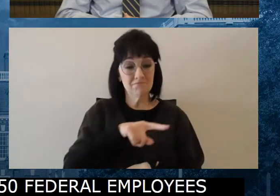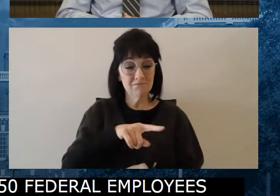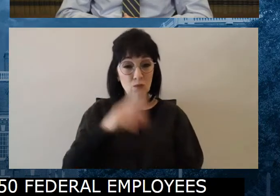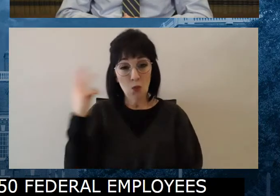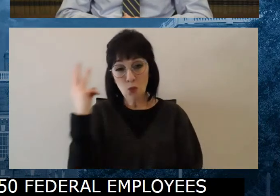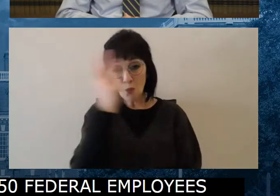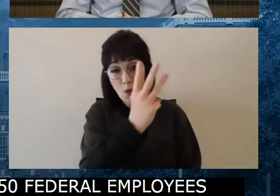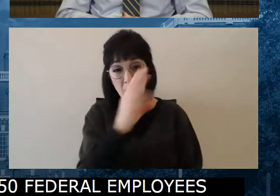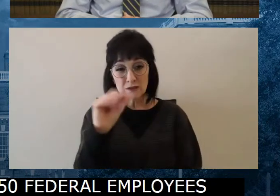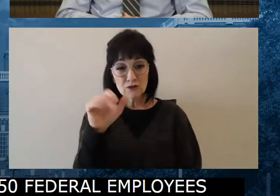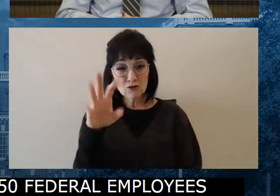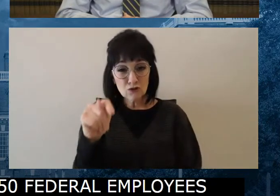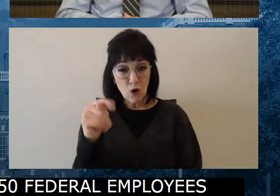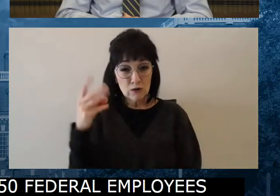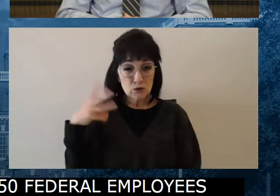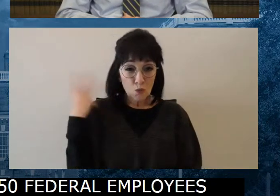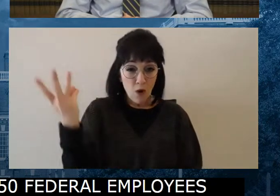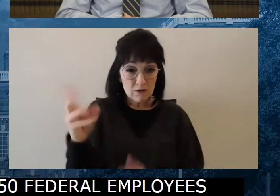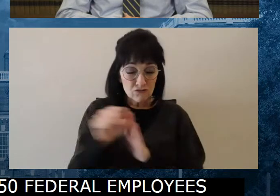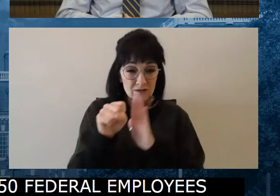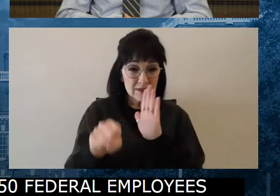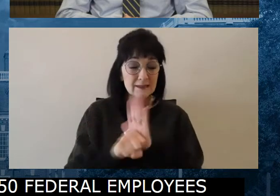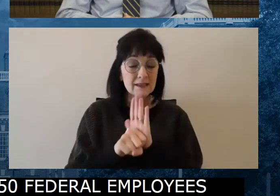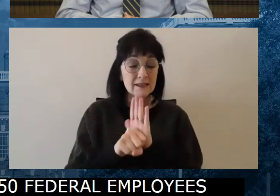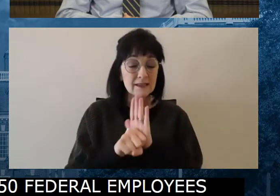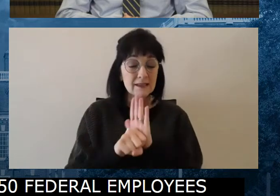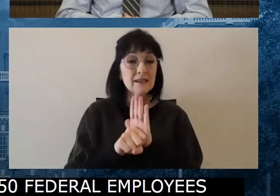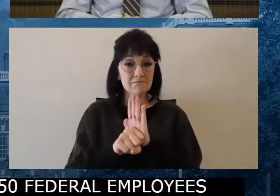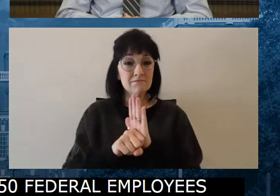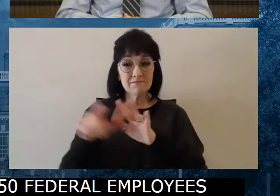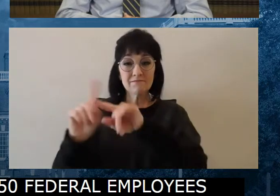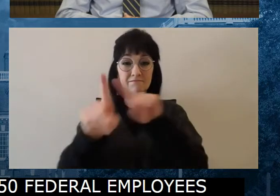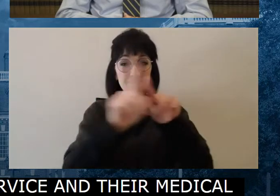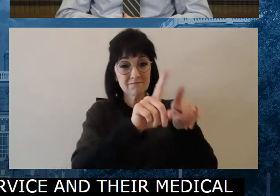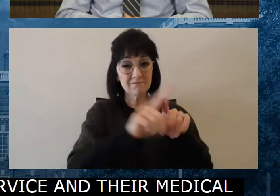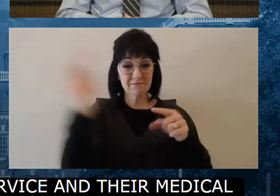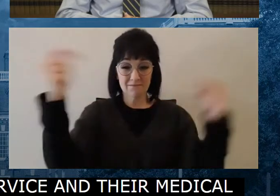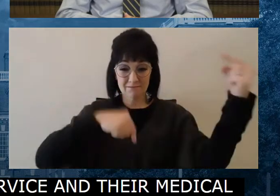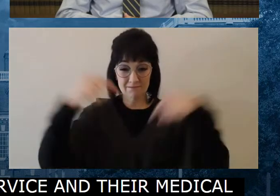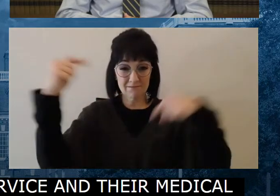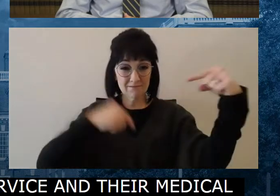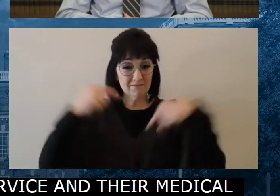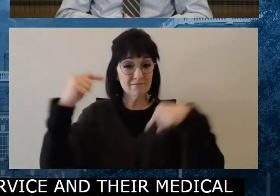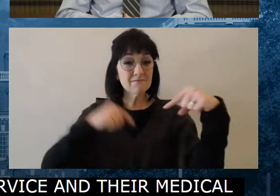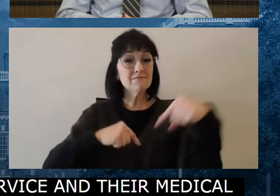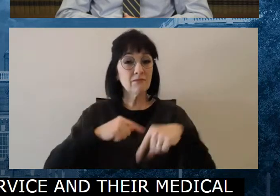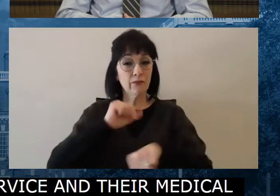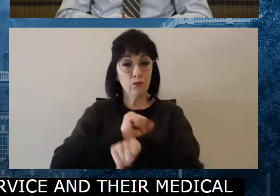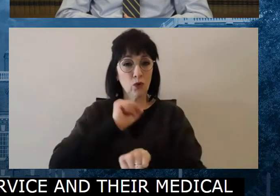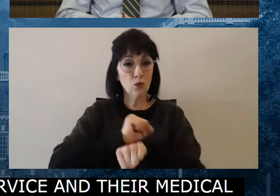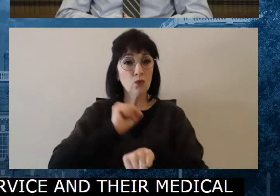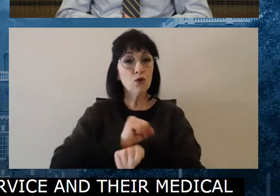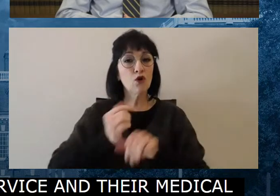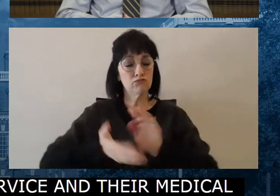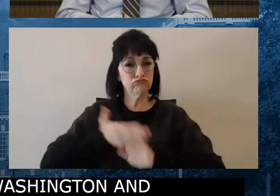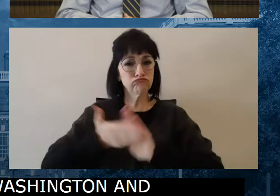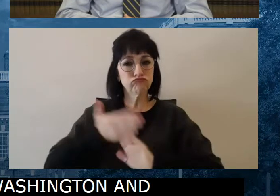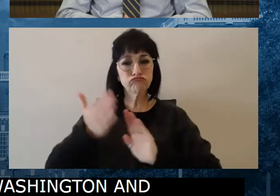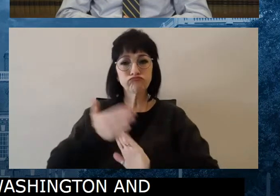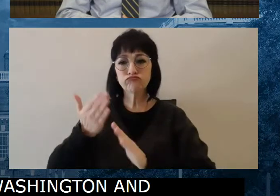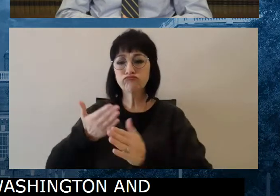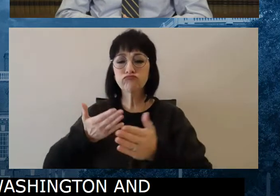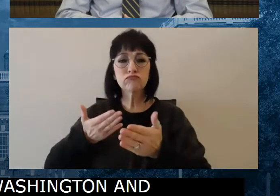the state of Washington and everywhere in between that ran clinics there at Dover Downs, where we were